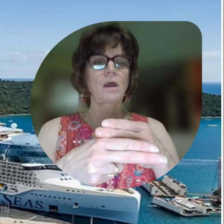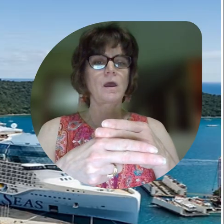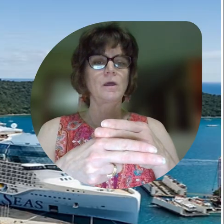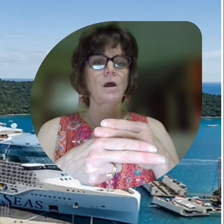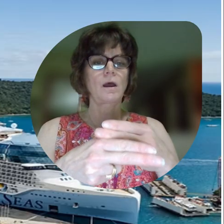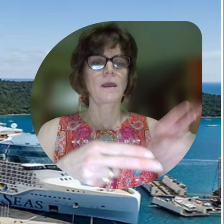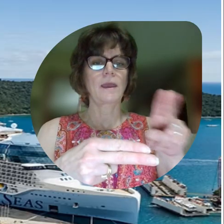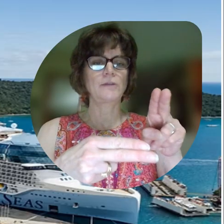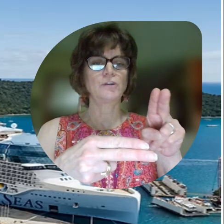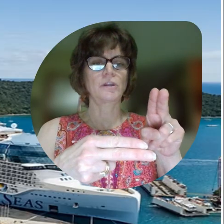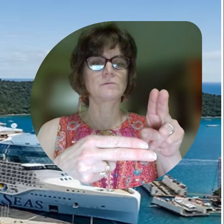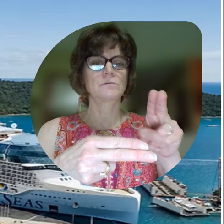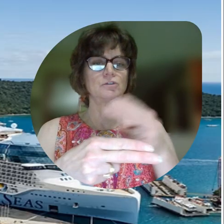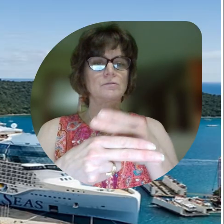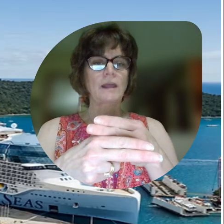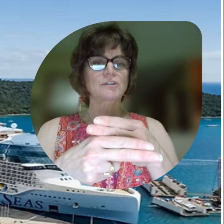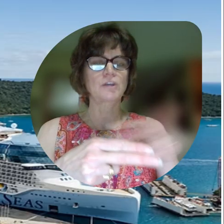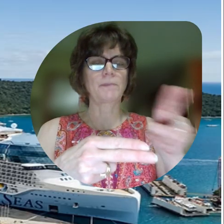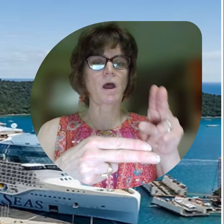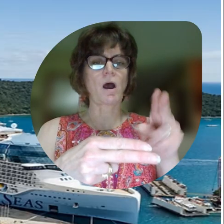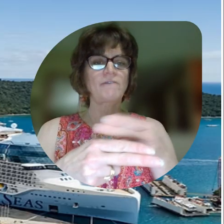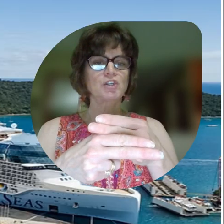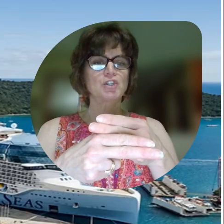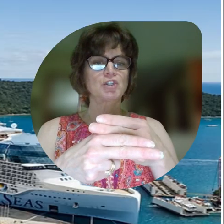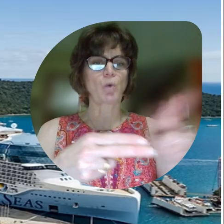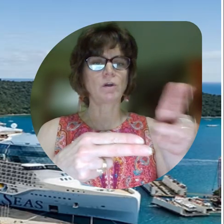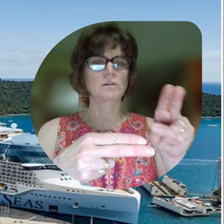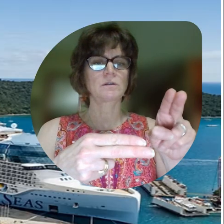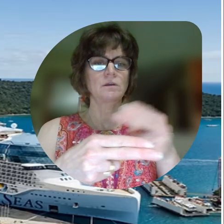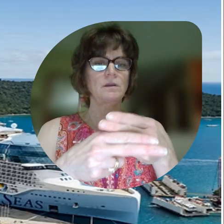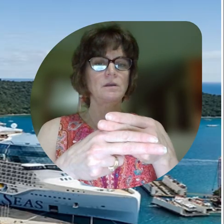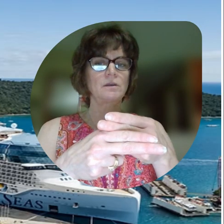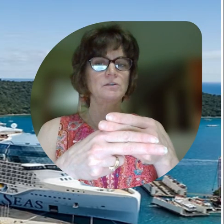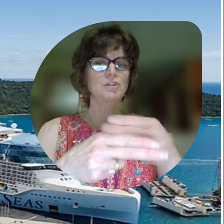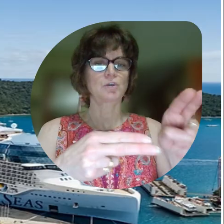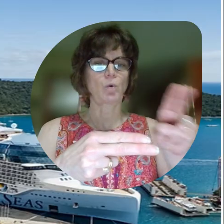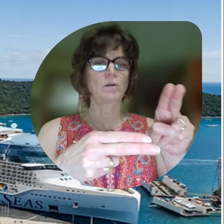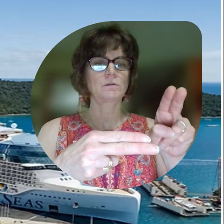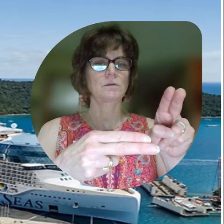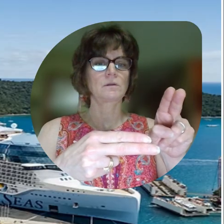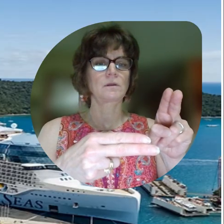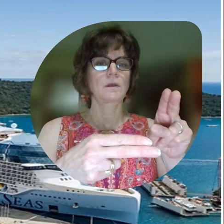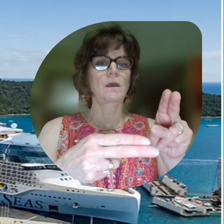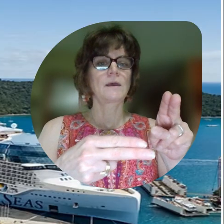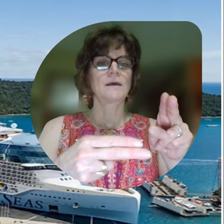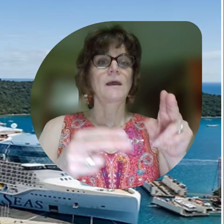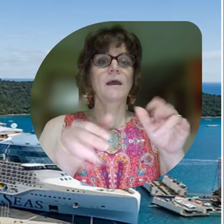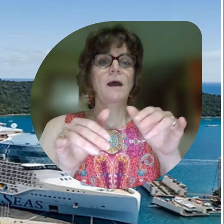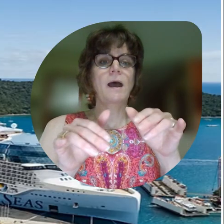knuckle, and you're going to like chip it off, short, short,